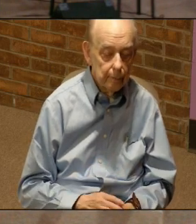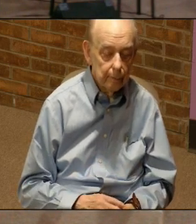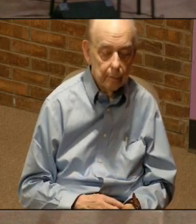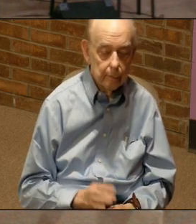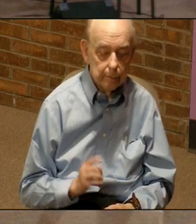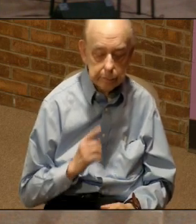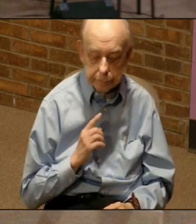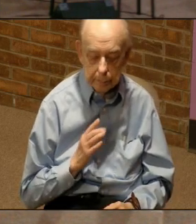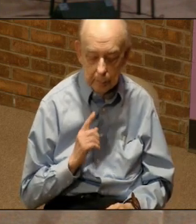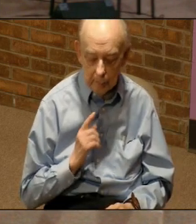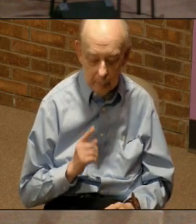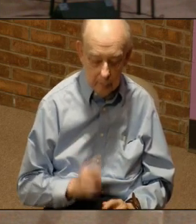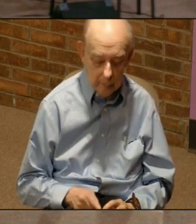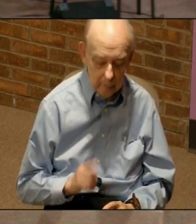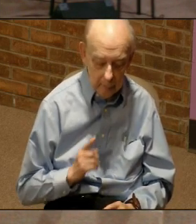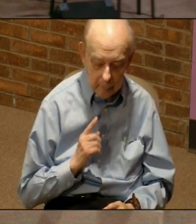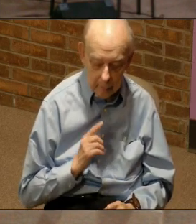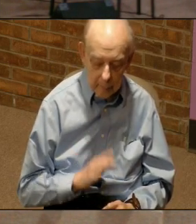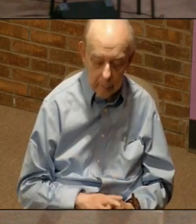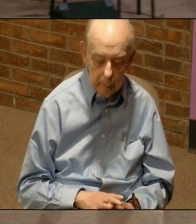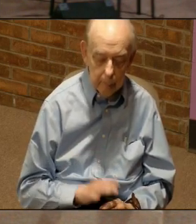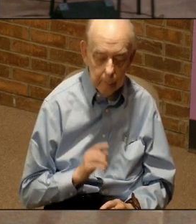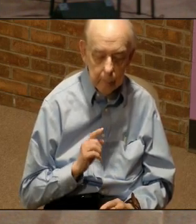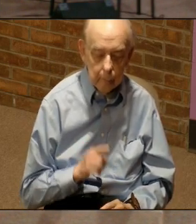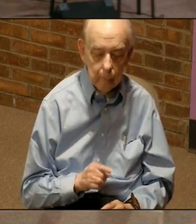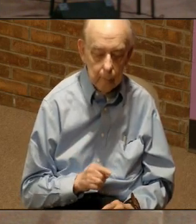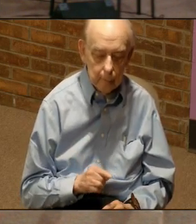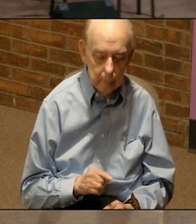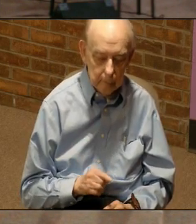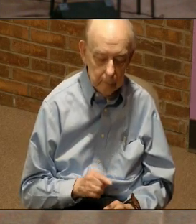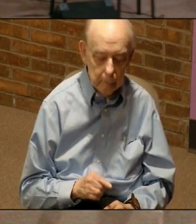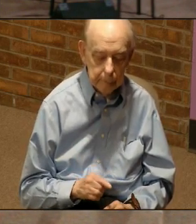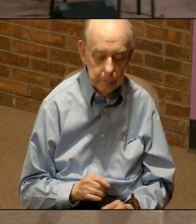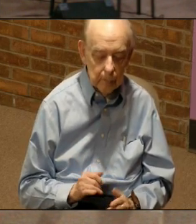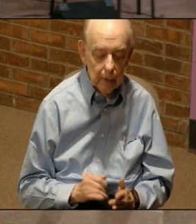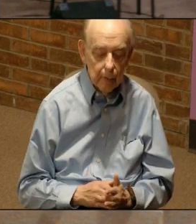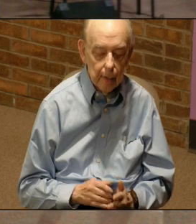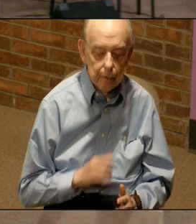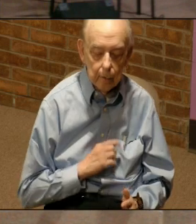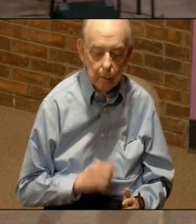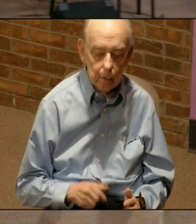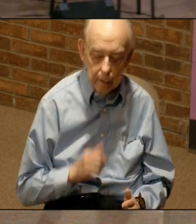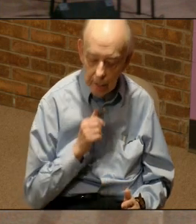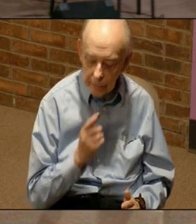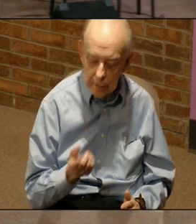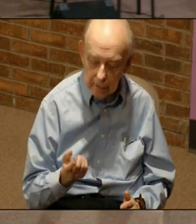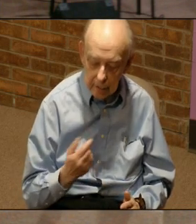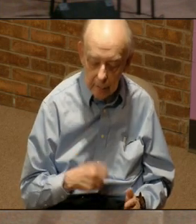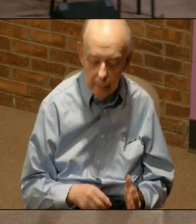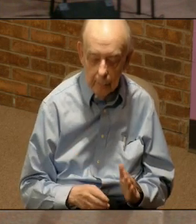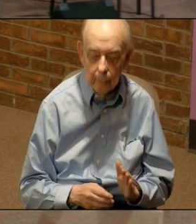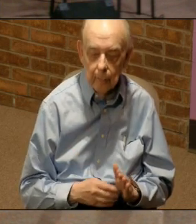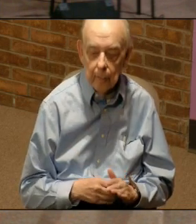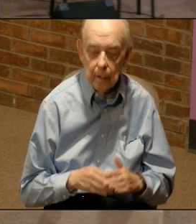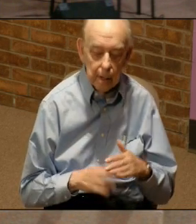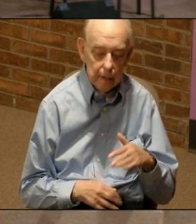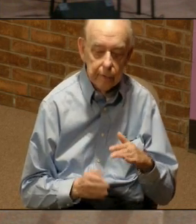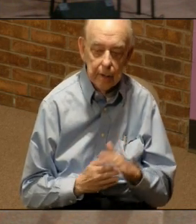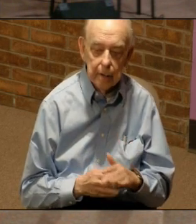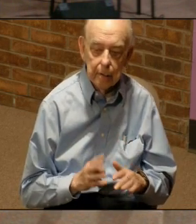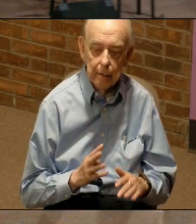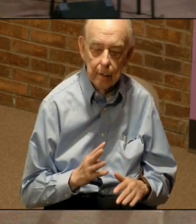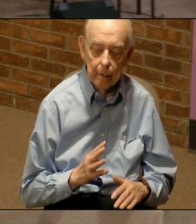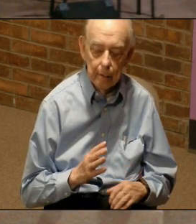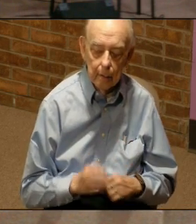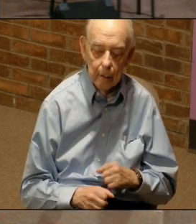I can't guarantee you that the Lord doesn't come back in less than 4 years.